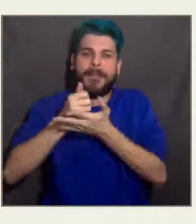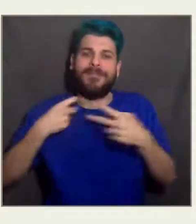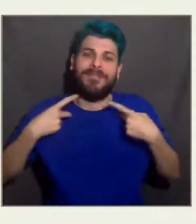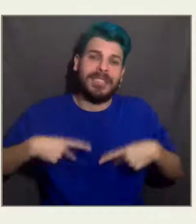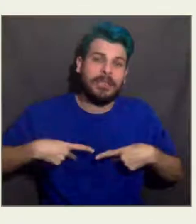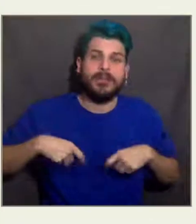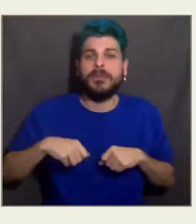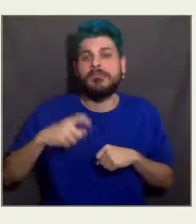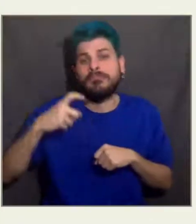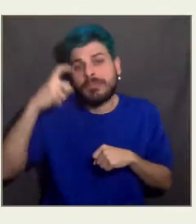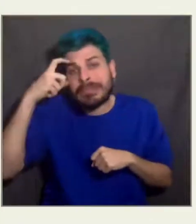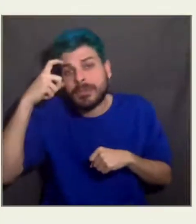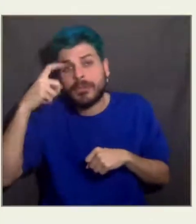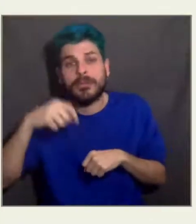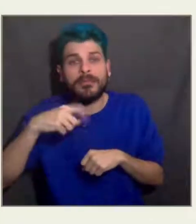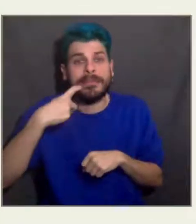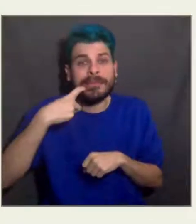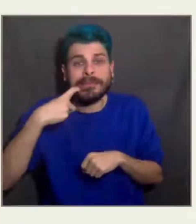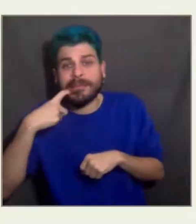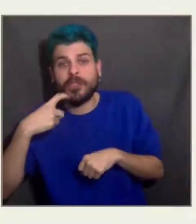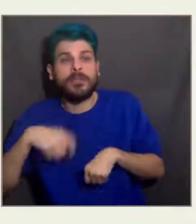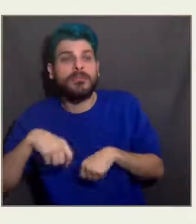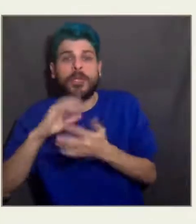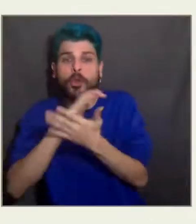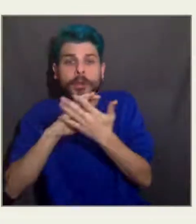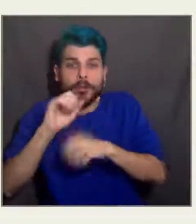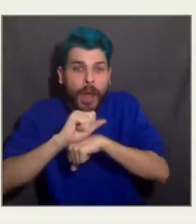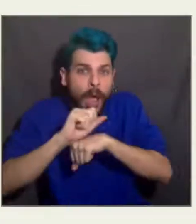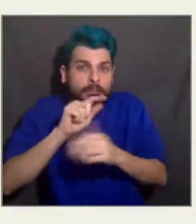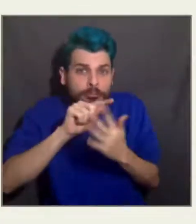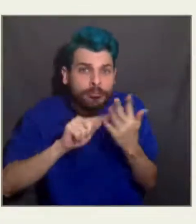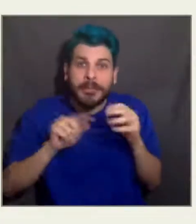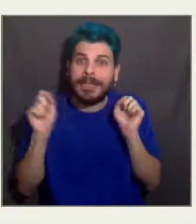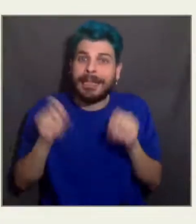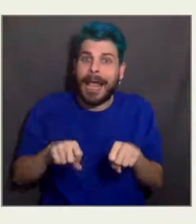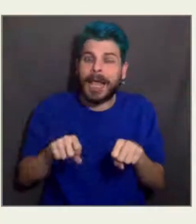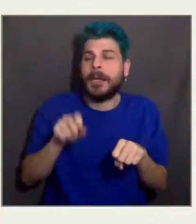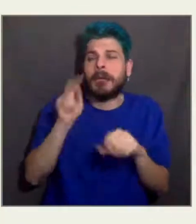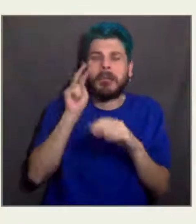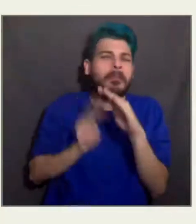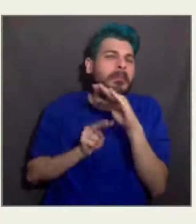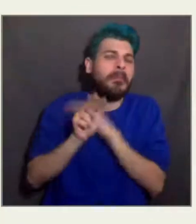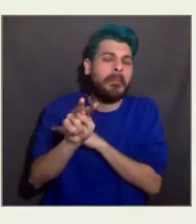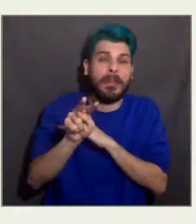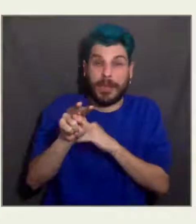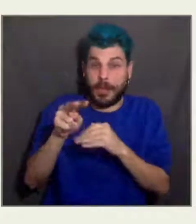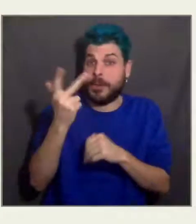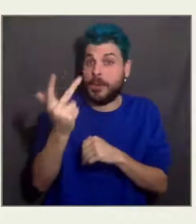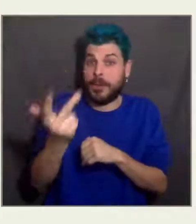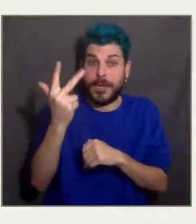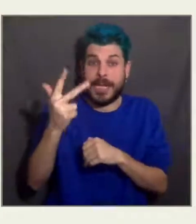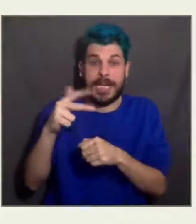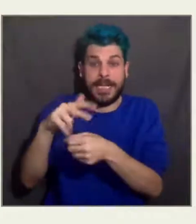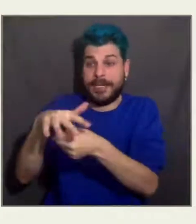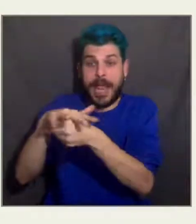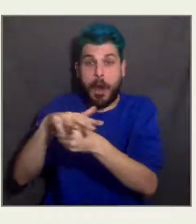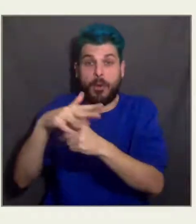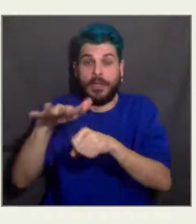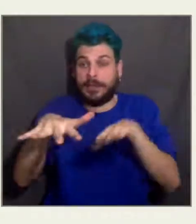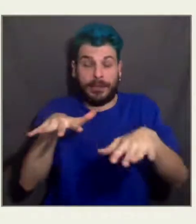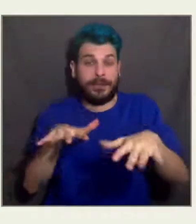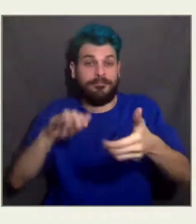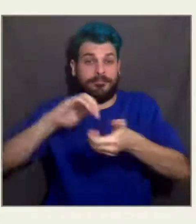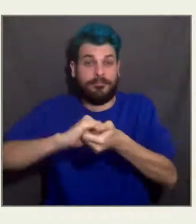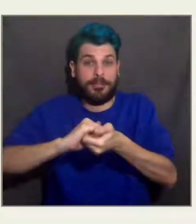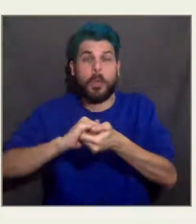employment. By June 30th of this year, we expect the counties who implement this work to add 900